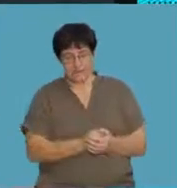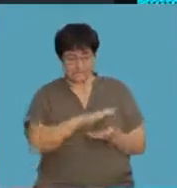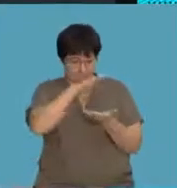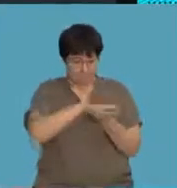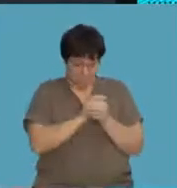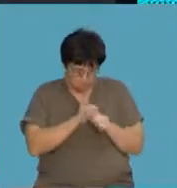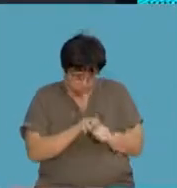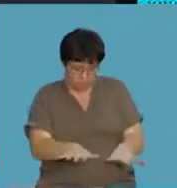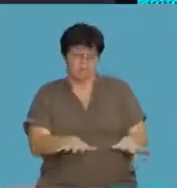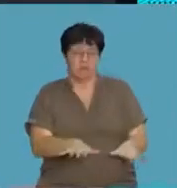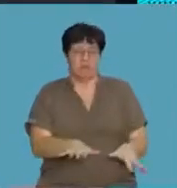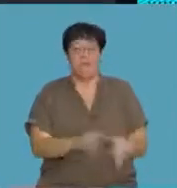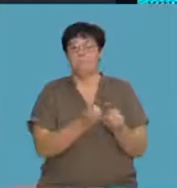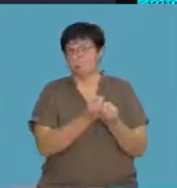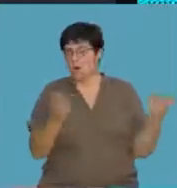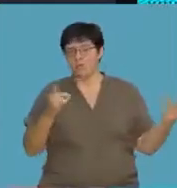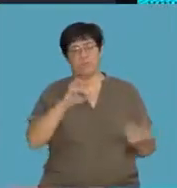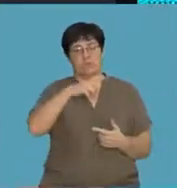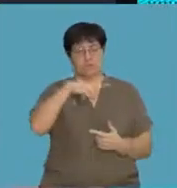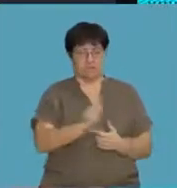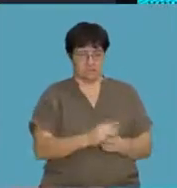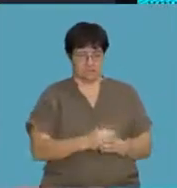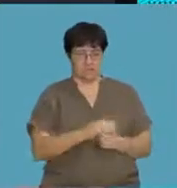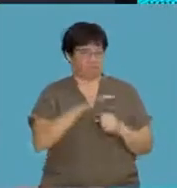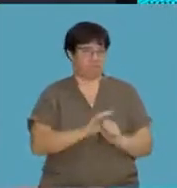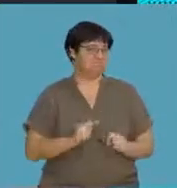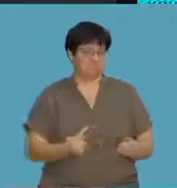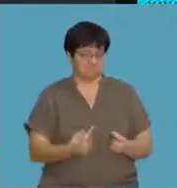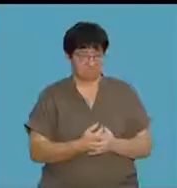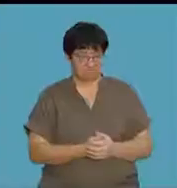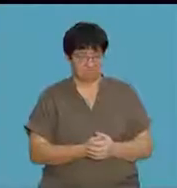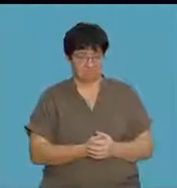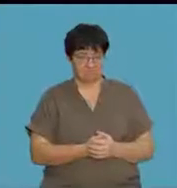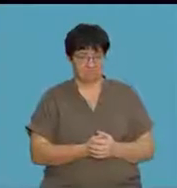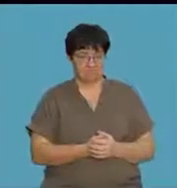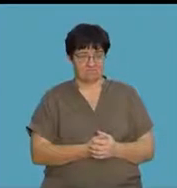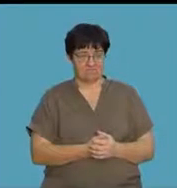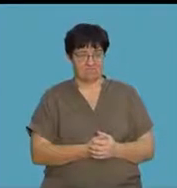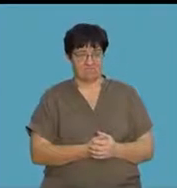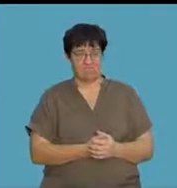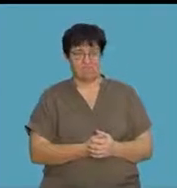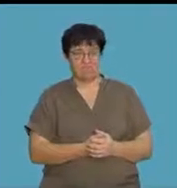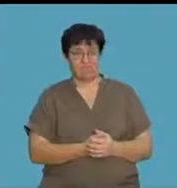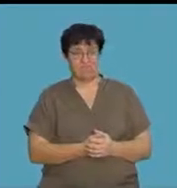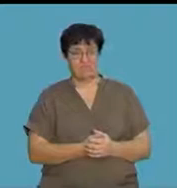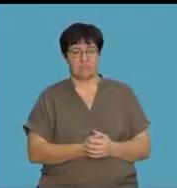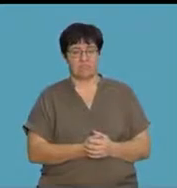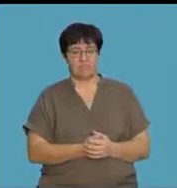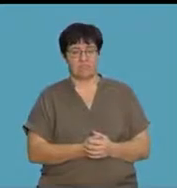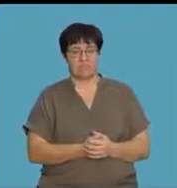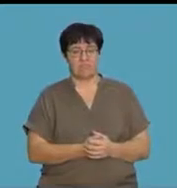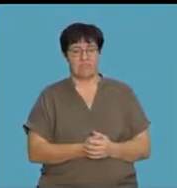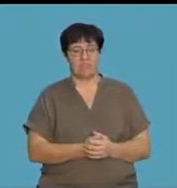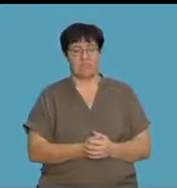safely say that generally most liquids are actually incompressible, right? Okay, and then we